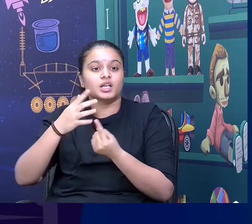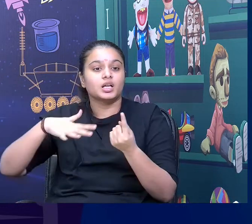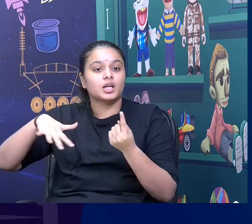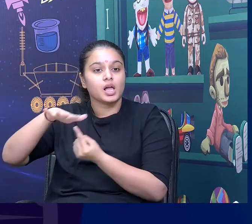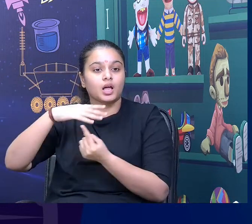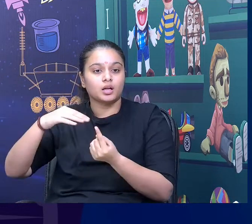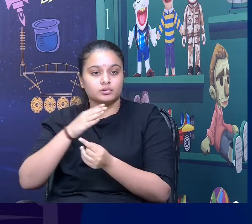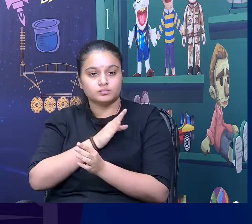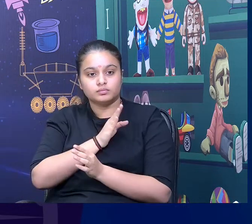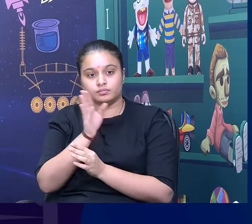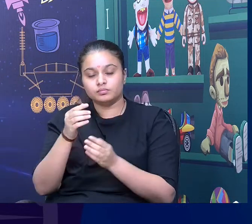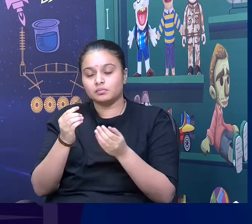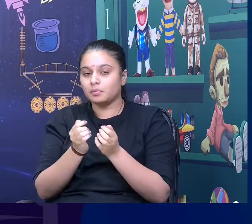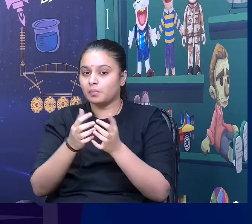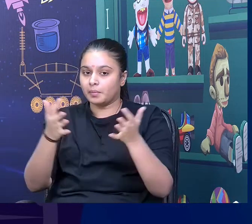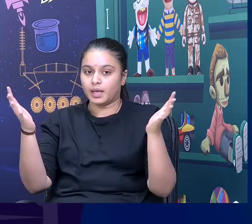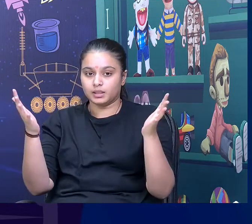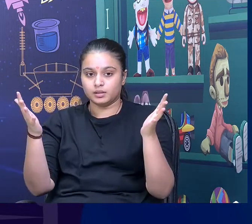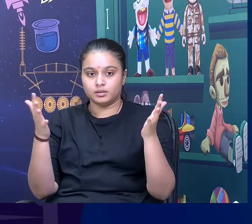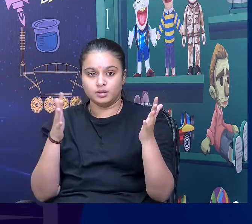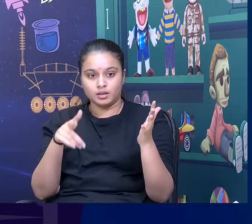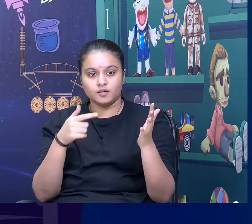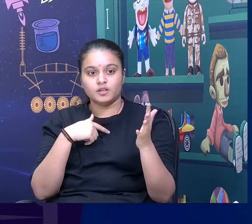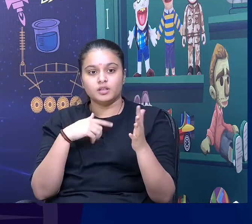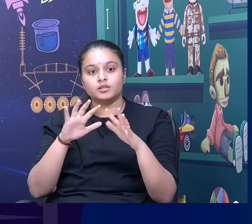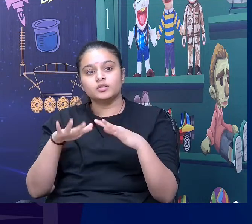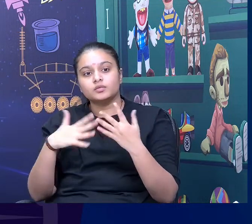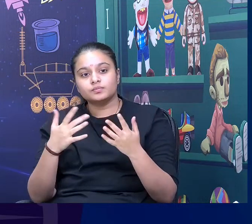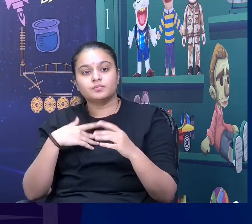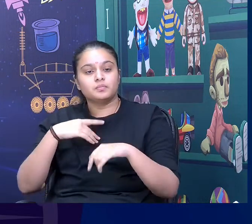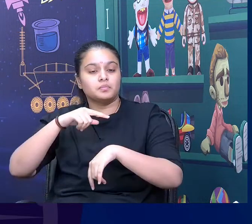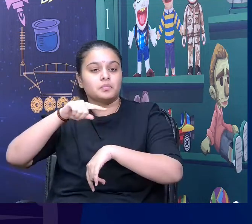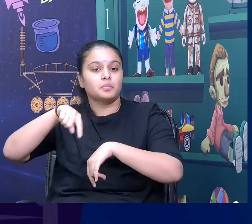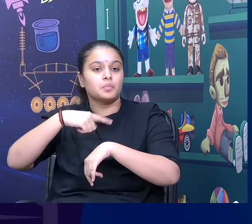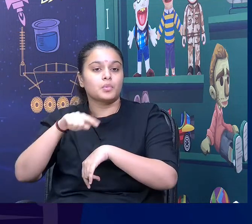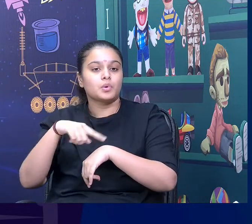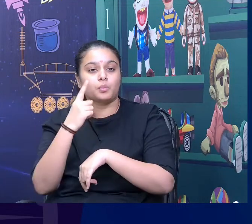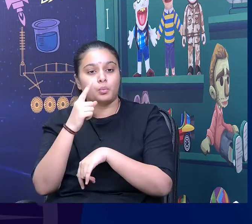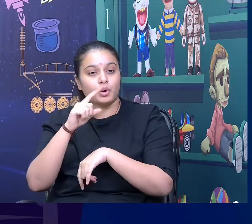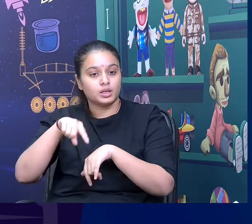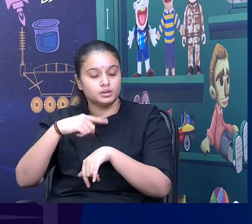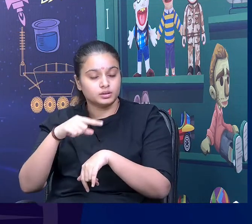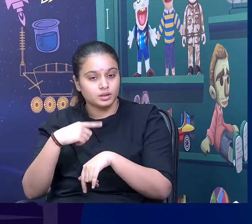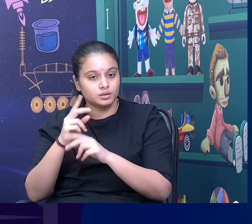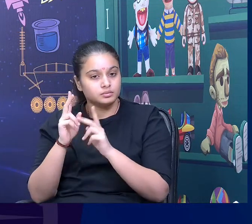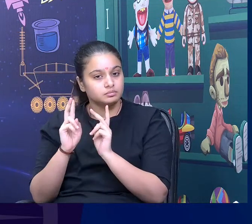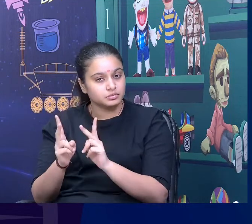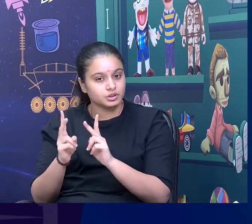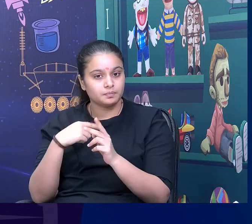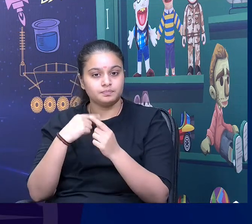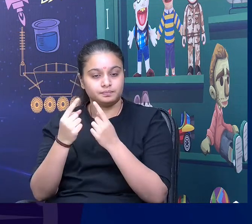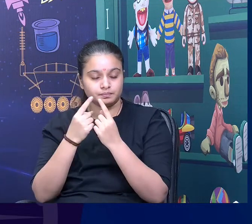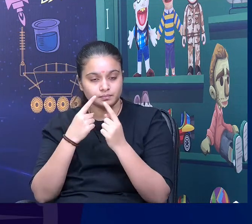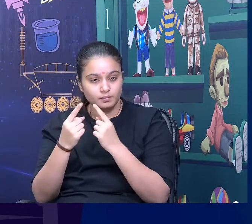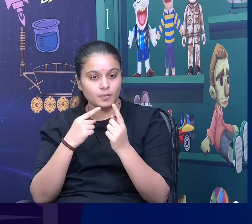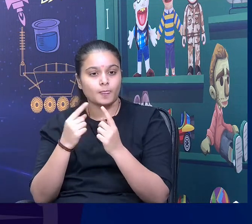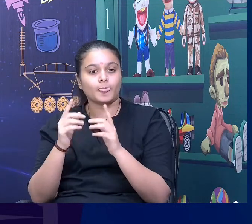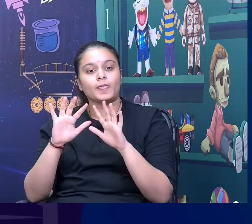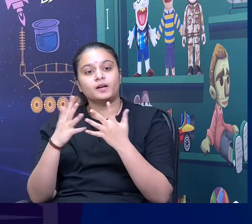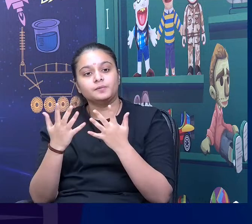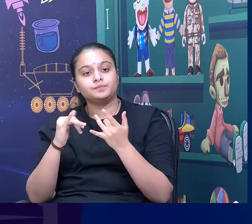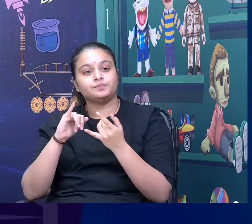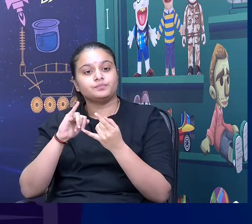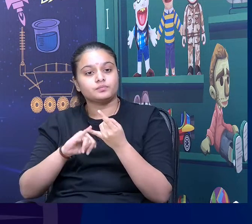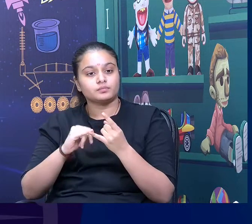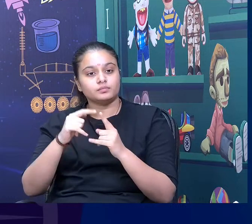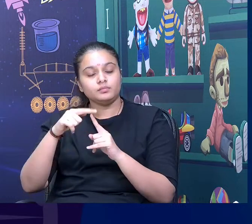it's a huge garden, and they spend another hour in that garden talking about things. And Stephen